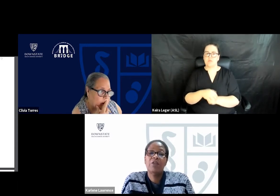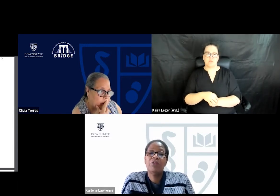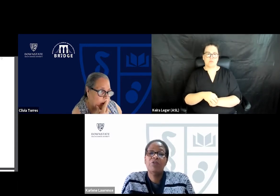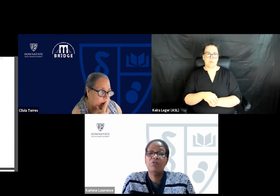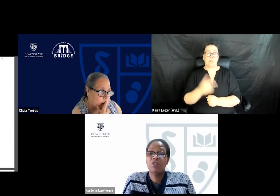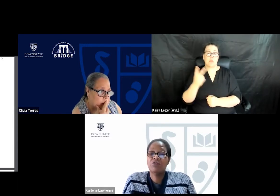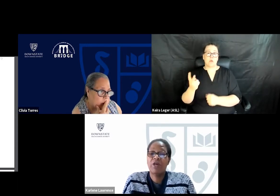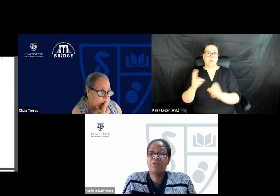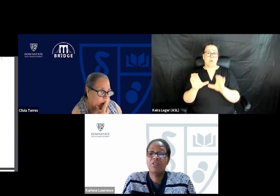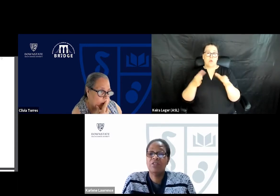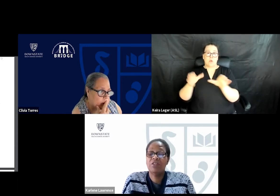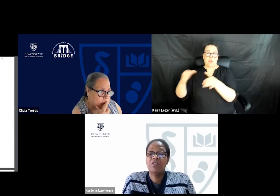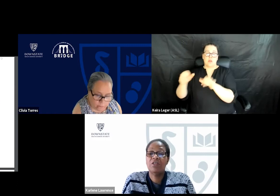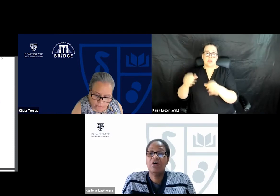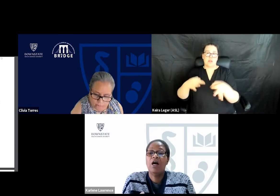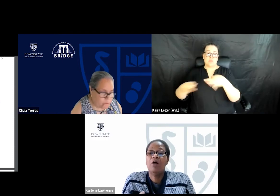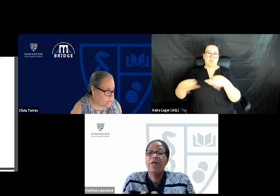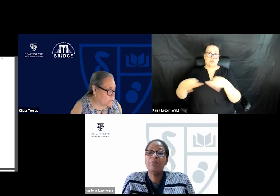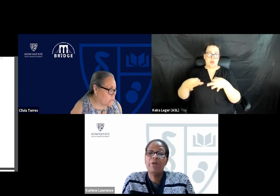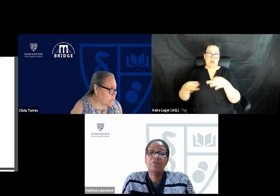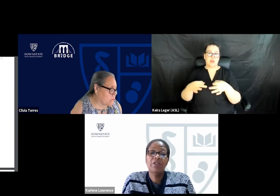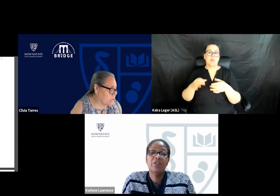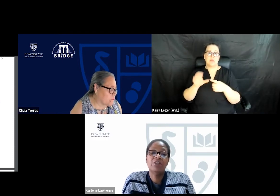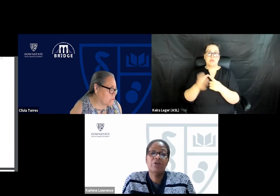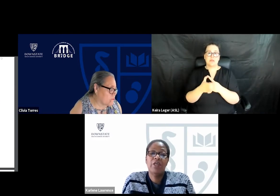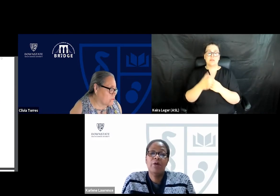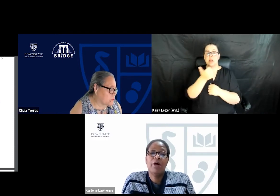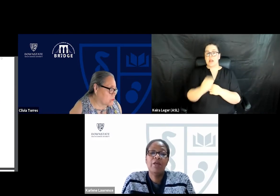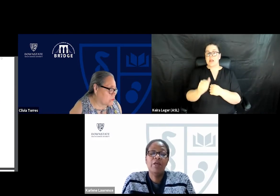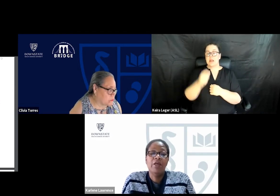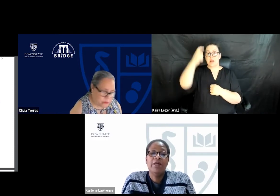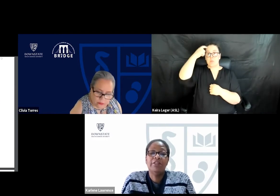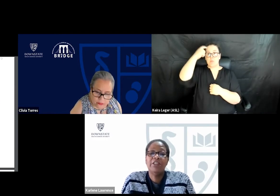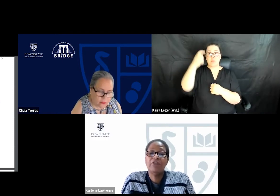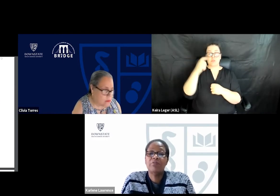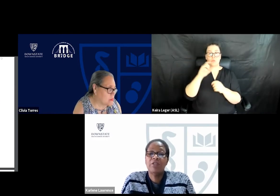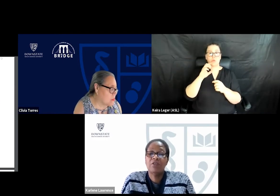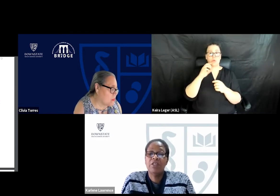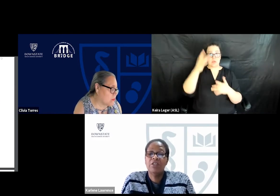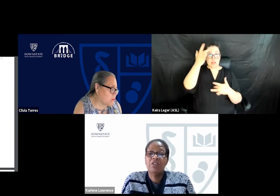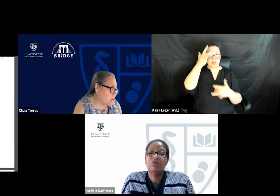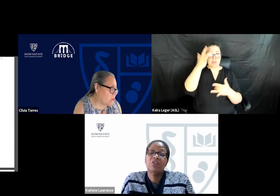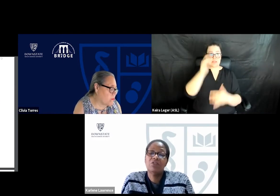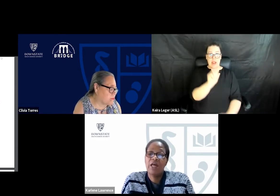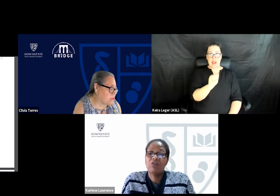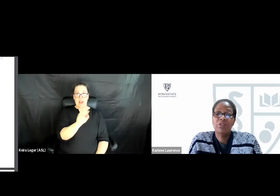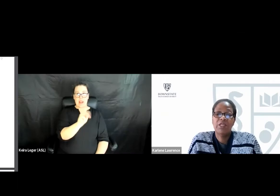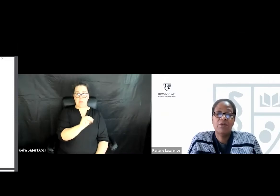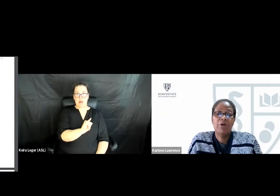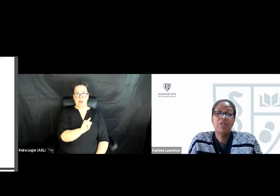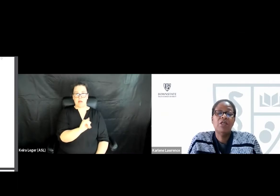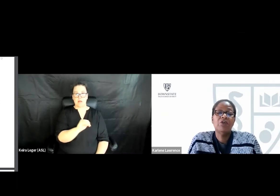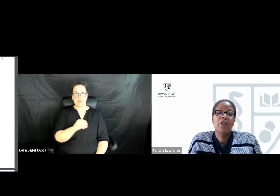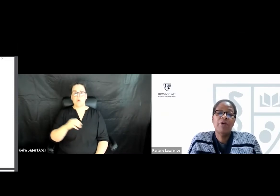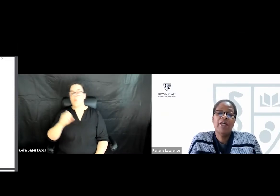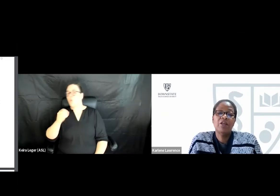categories can be used to describe these conditions: any mental illness, or AMI, and serious mental illness, which is the acronym is